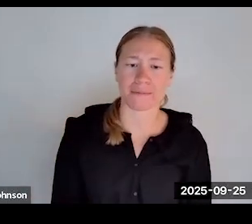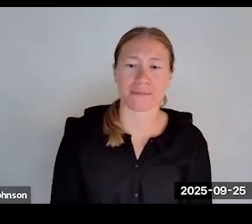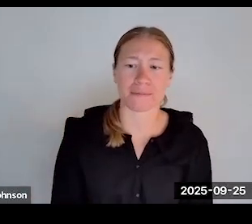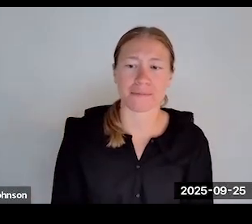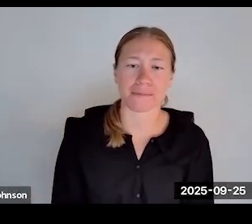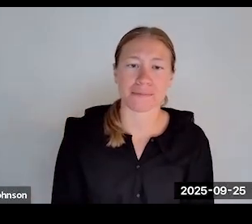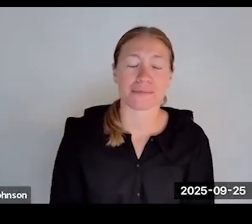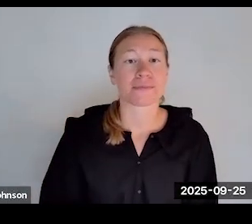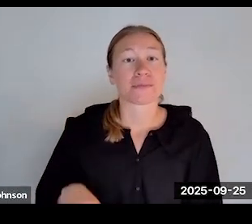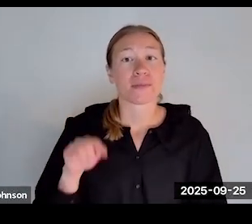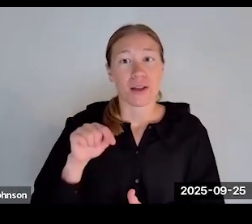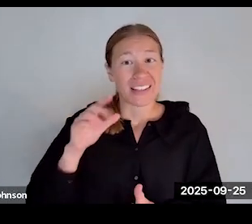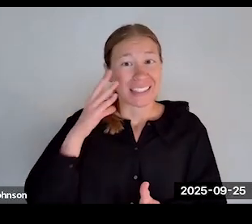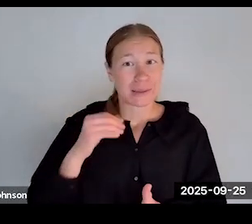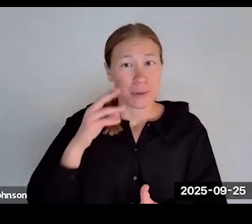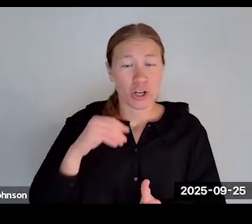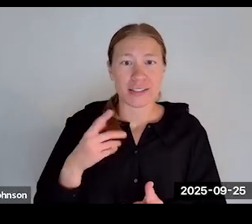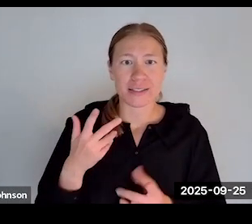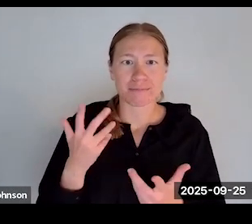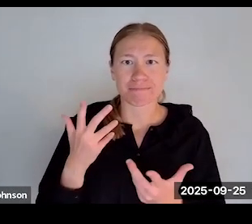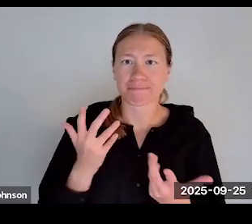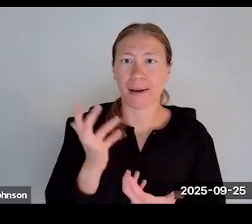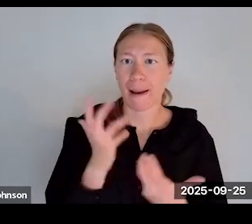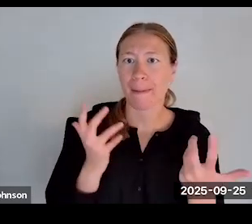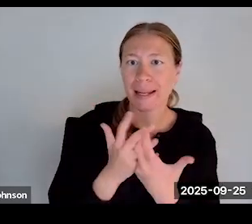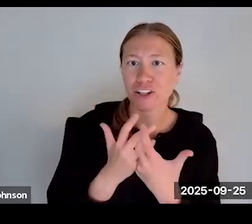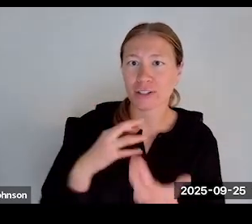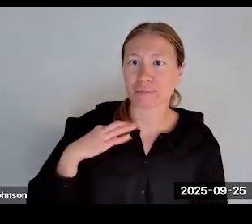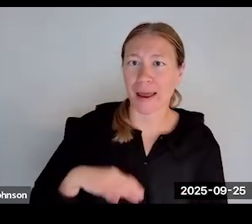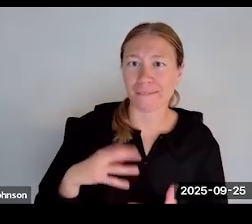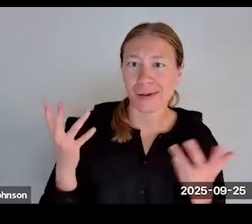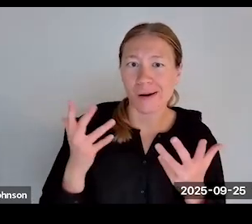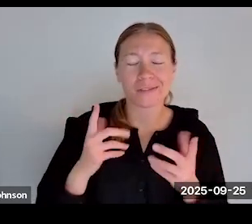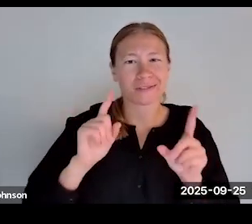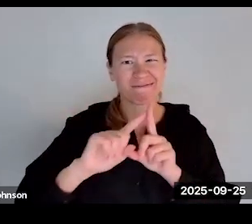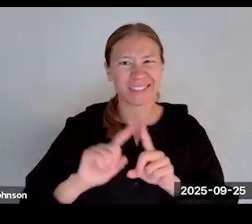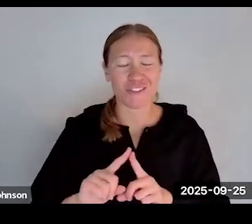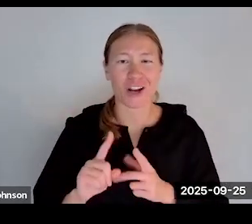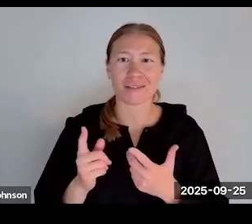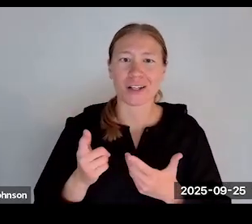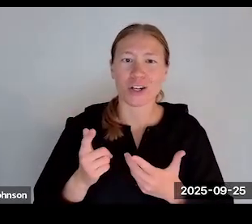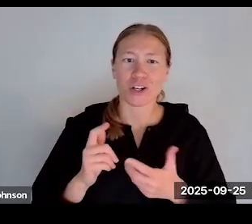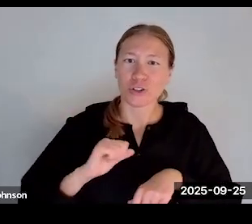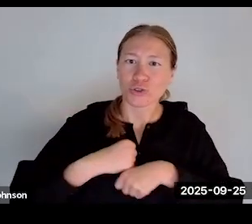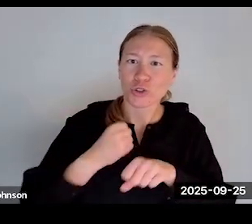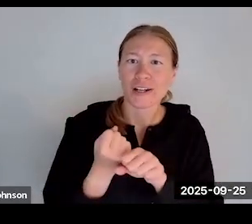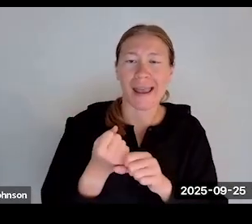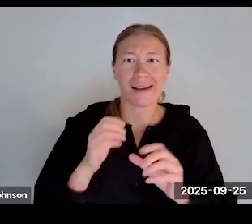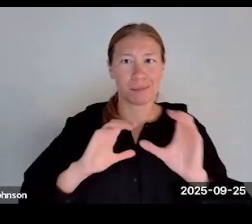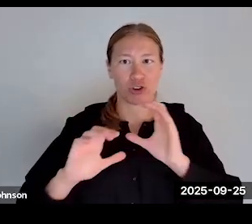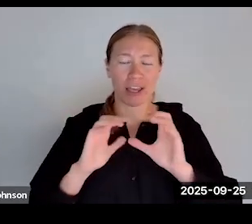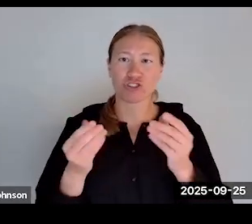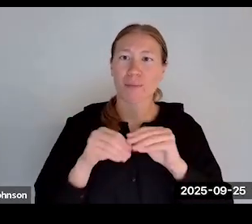Employees with anomic aphasia often benefit from accommodations that can make communication more accessible and less